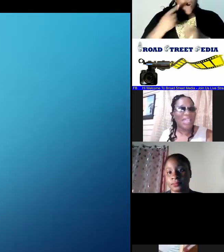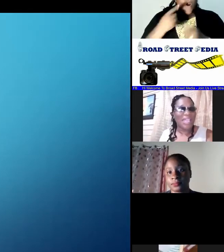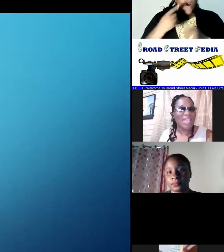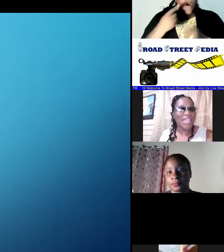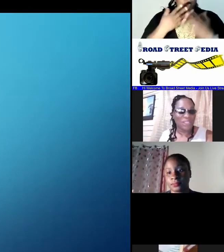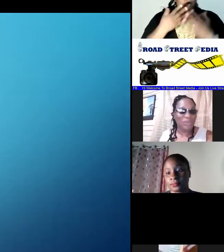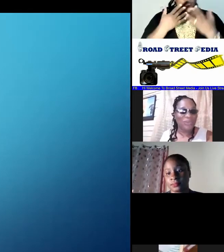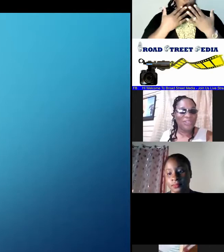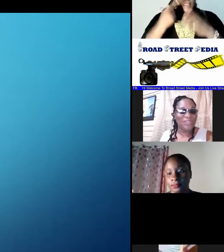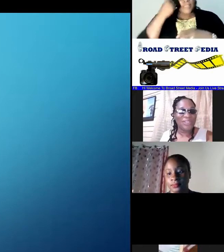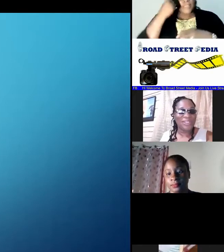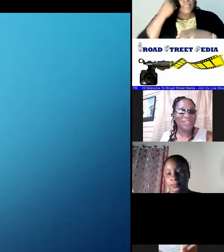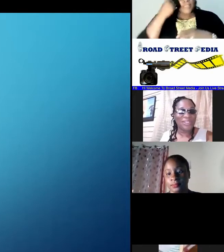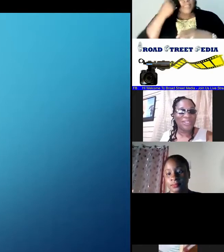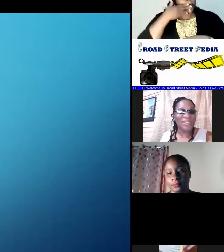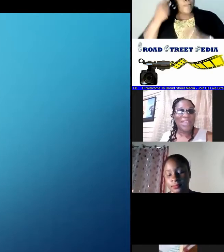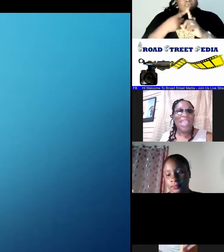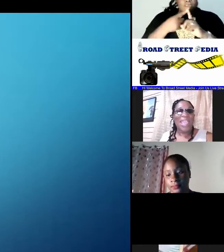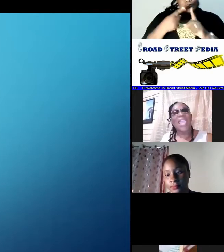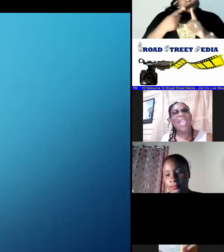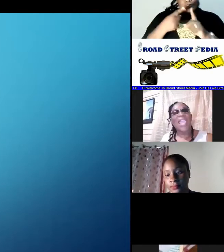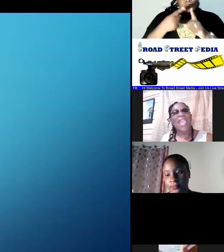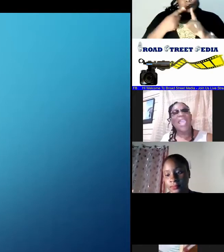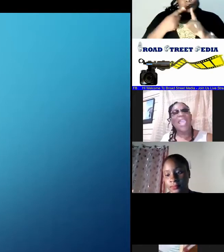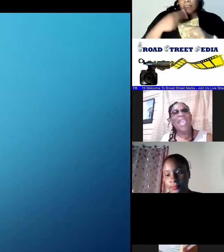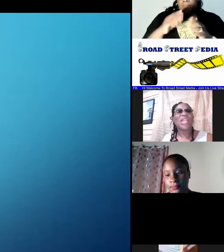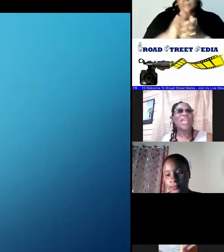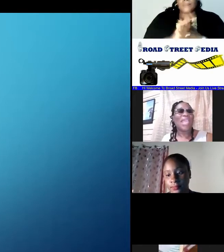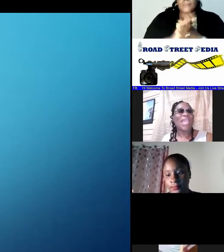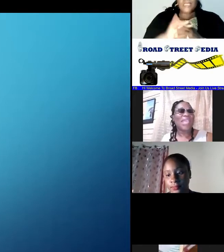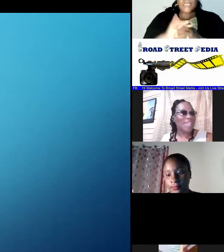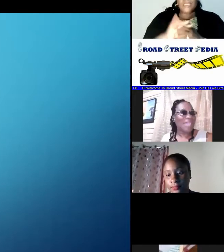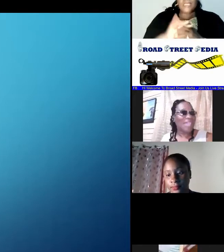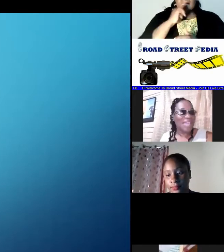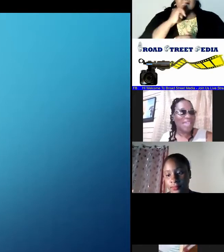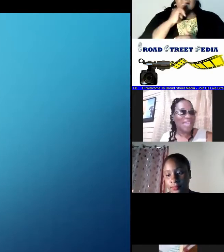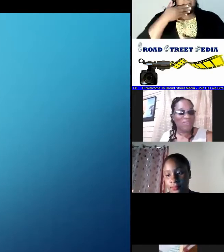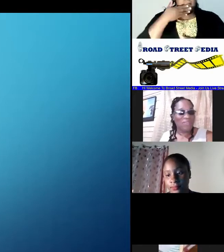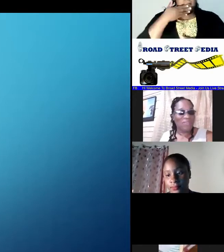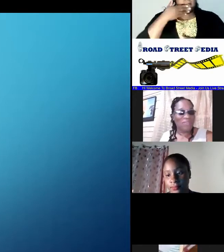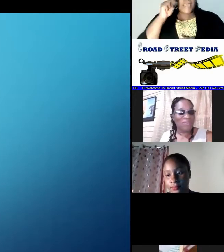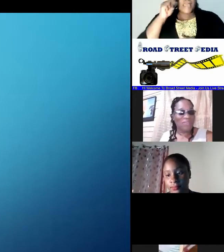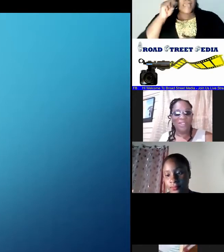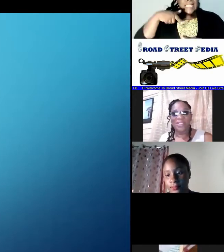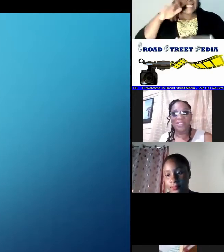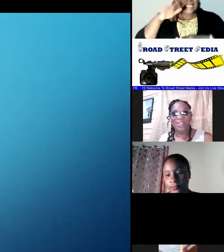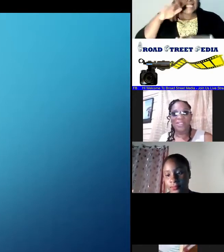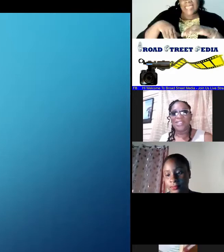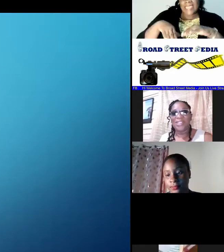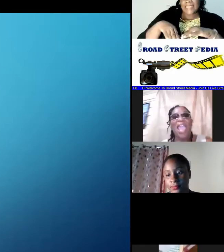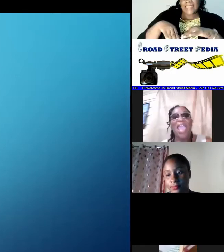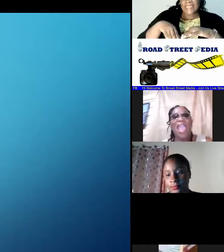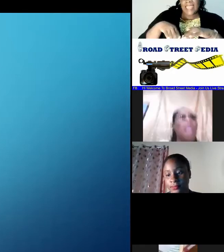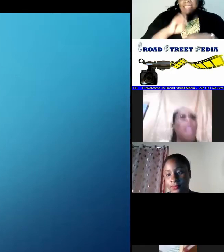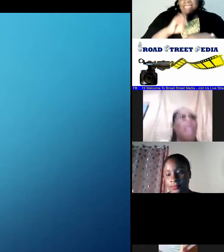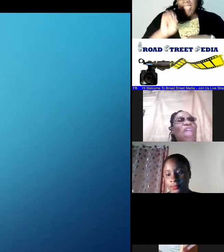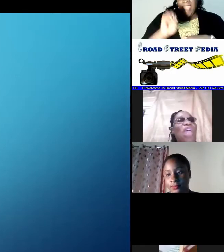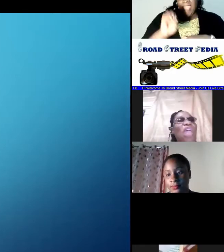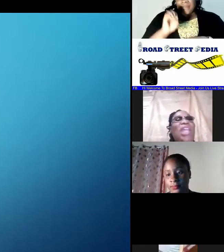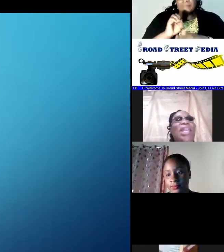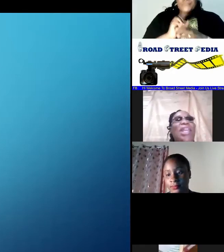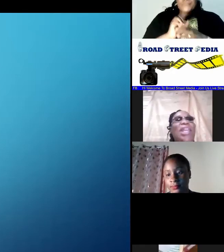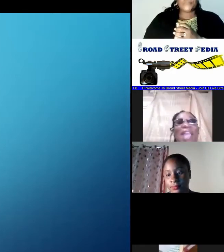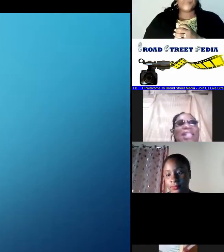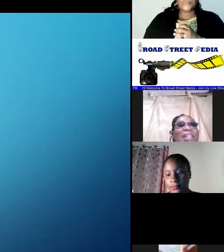It is said, better late than never. We have certainly, yes,